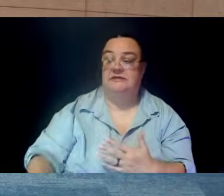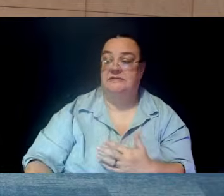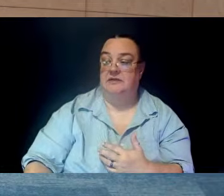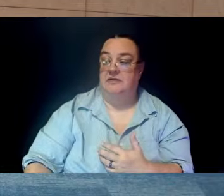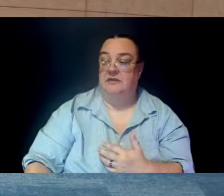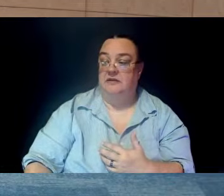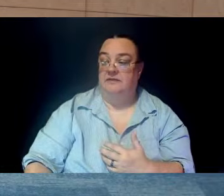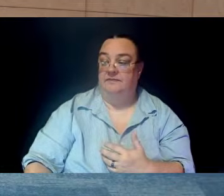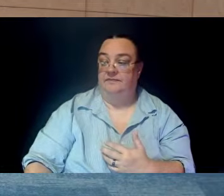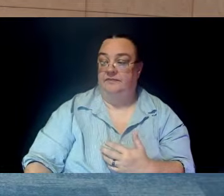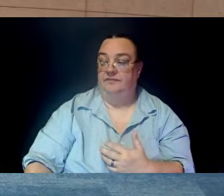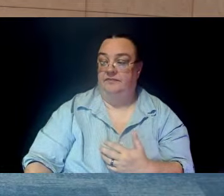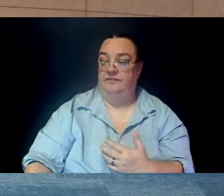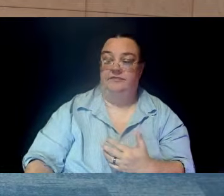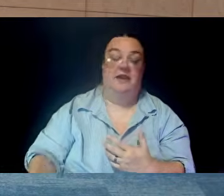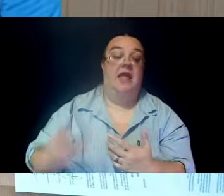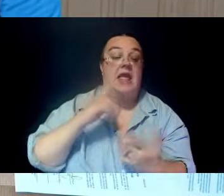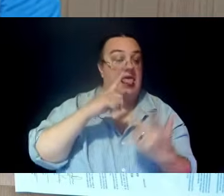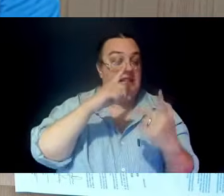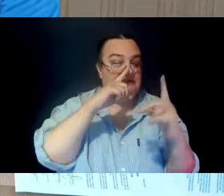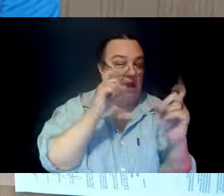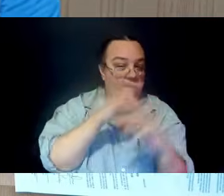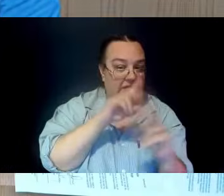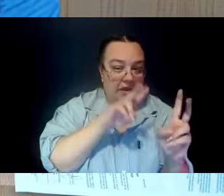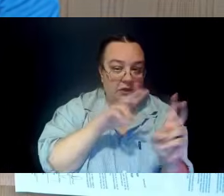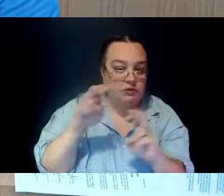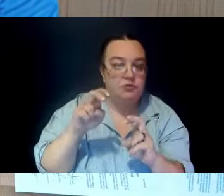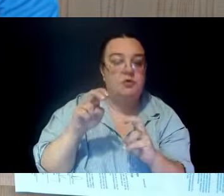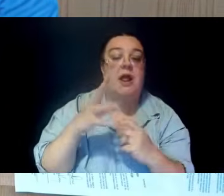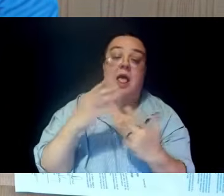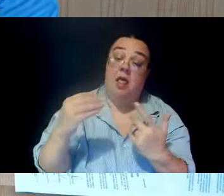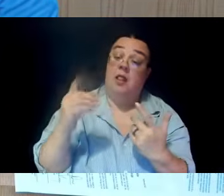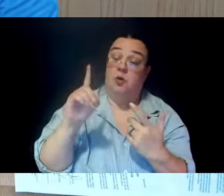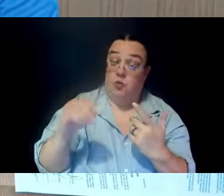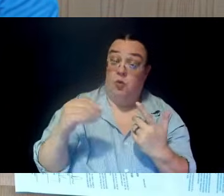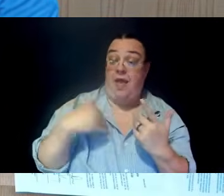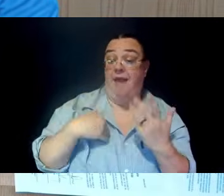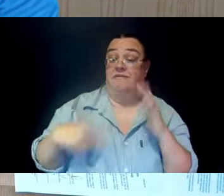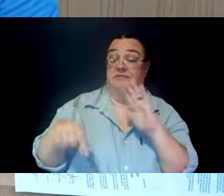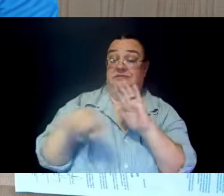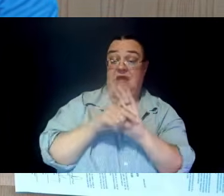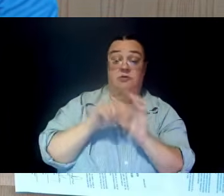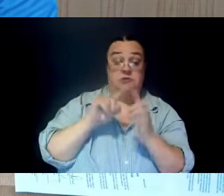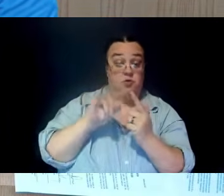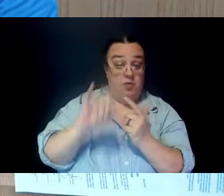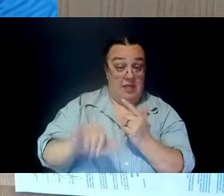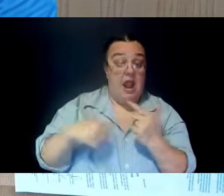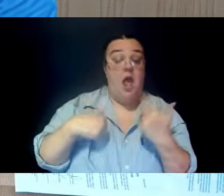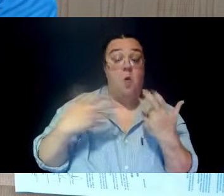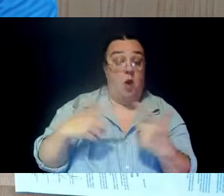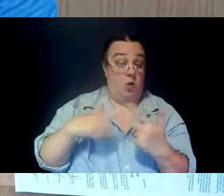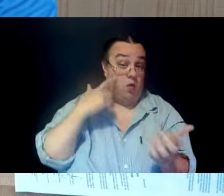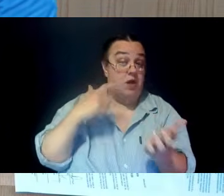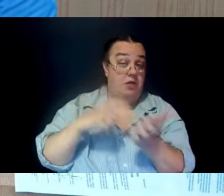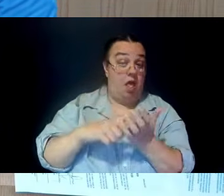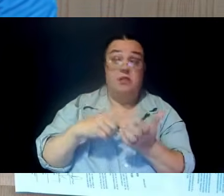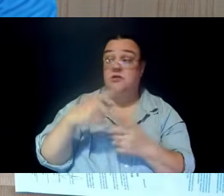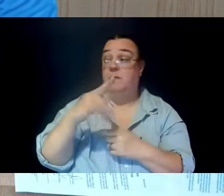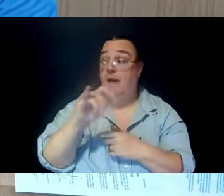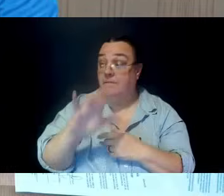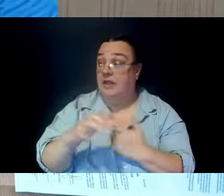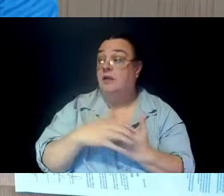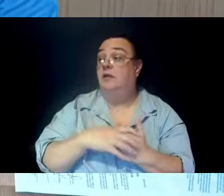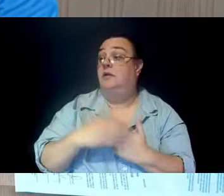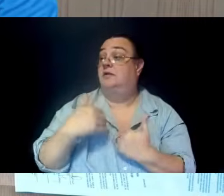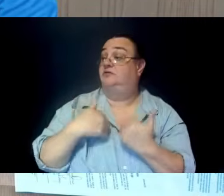a complicated issue, and there are downsides to it that I want to publicly acknowledge. There are risks